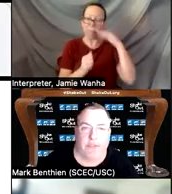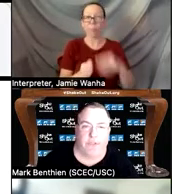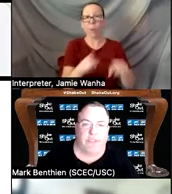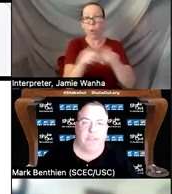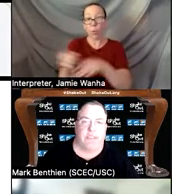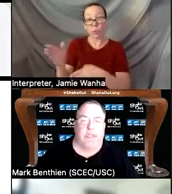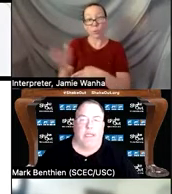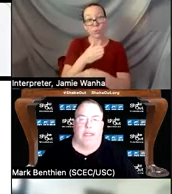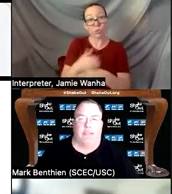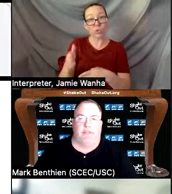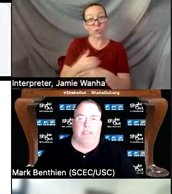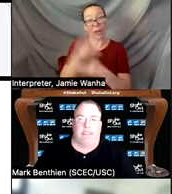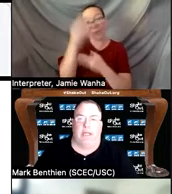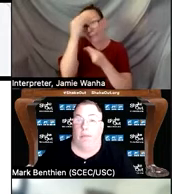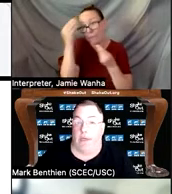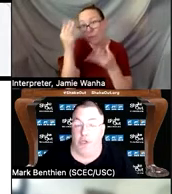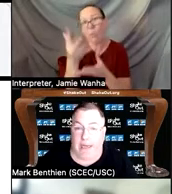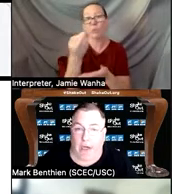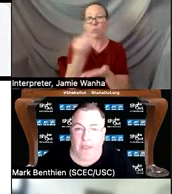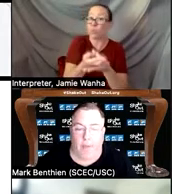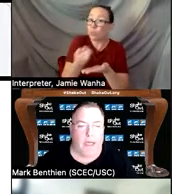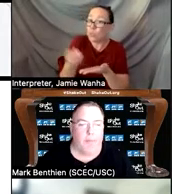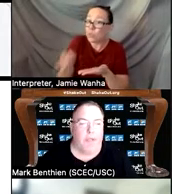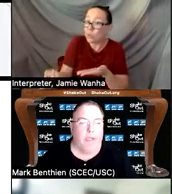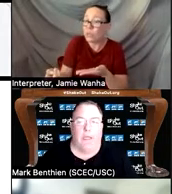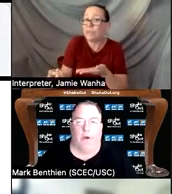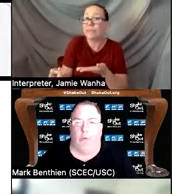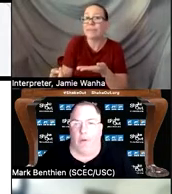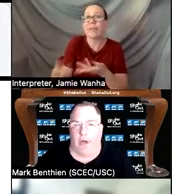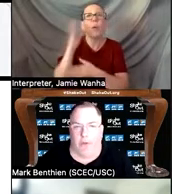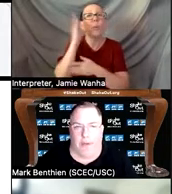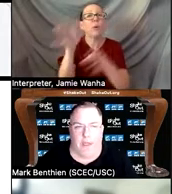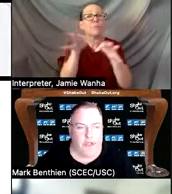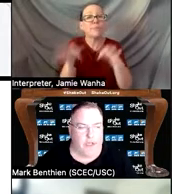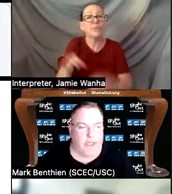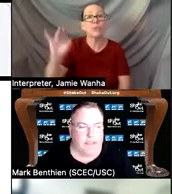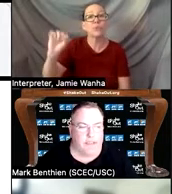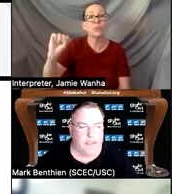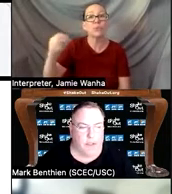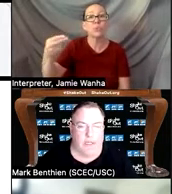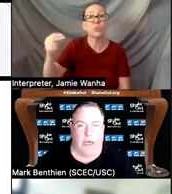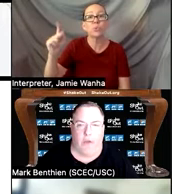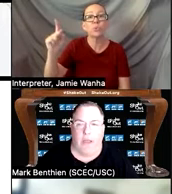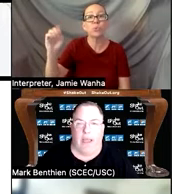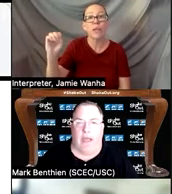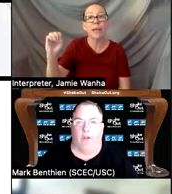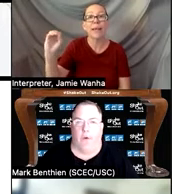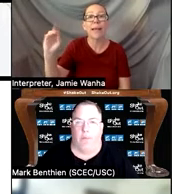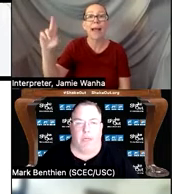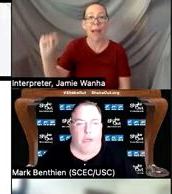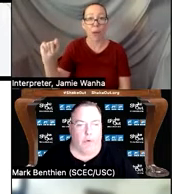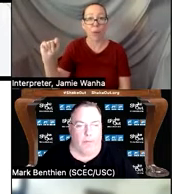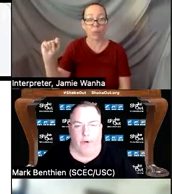Alliance resources and activities and talk about ShakeOut coming up, learn more about Earthquake Country Alliance SoCal, and